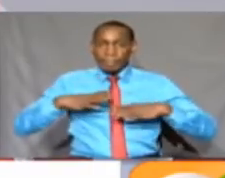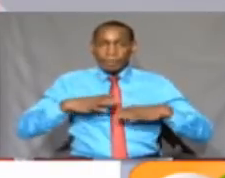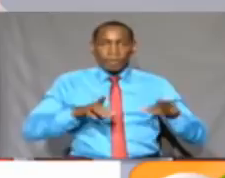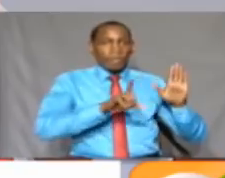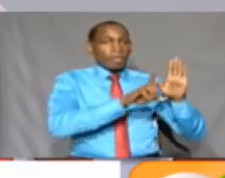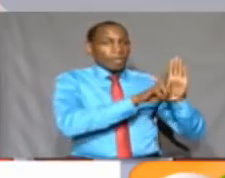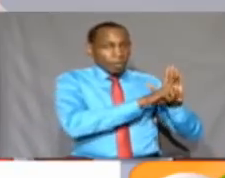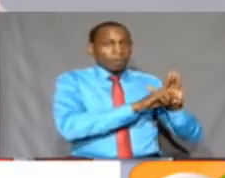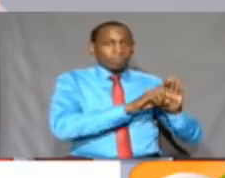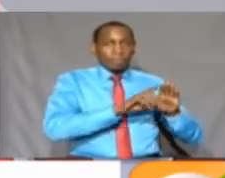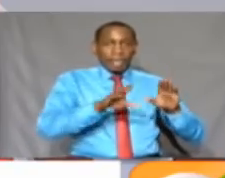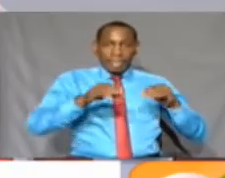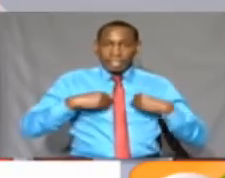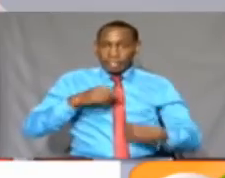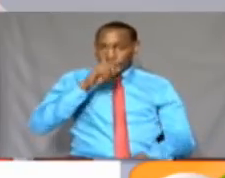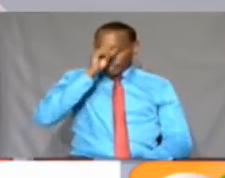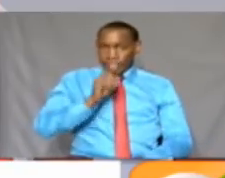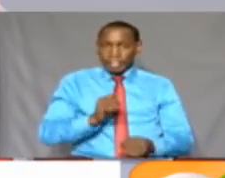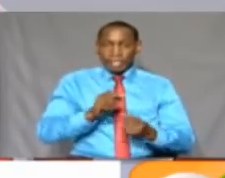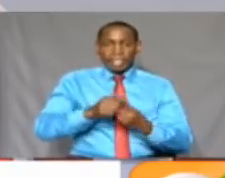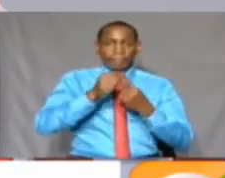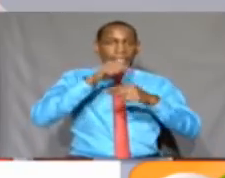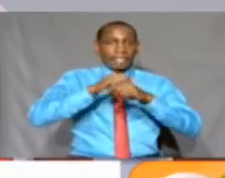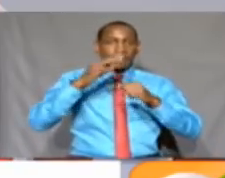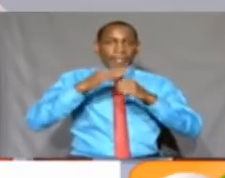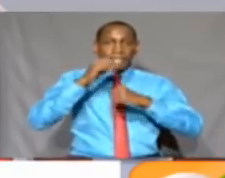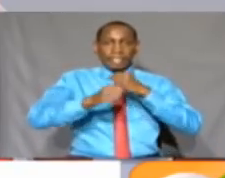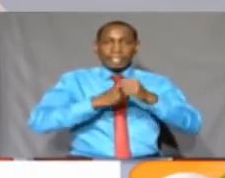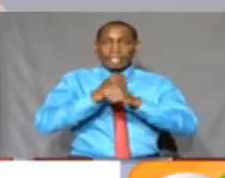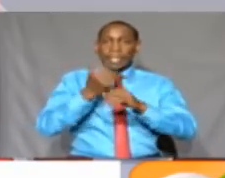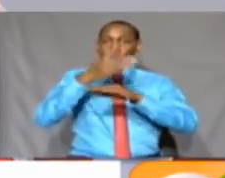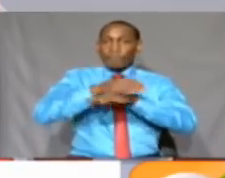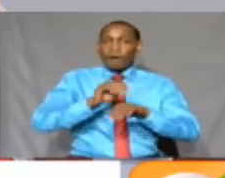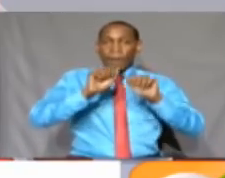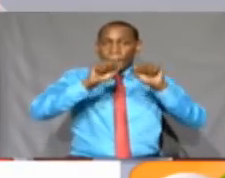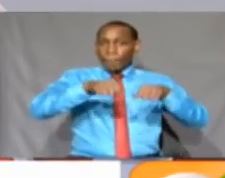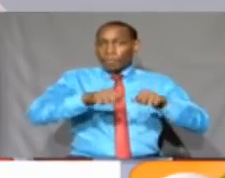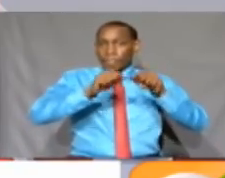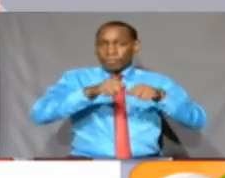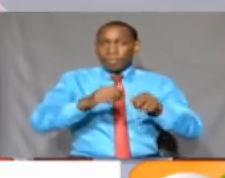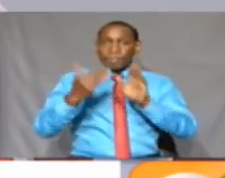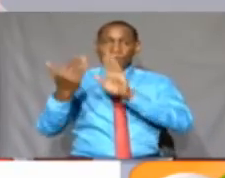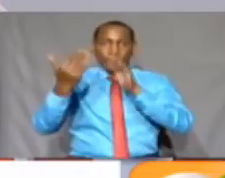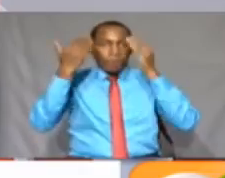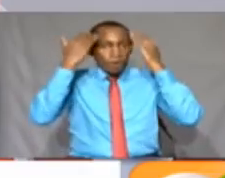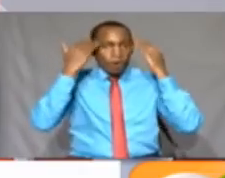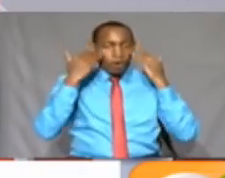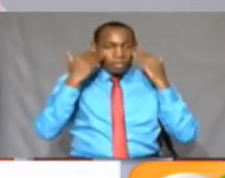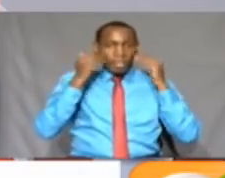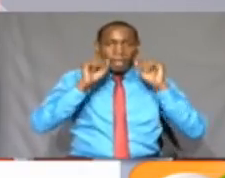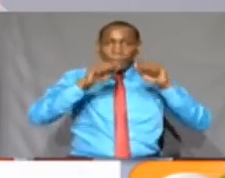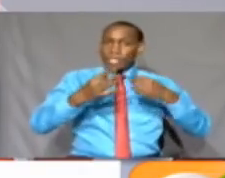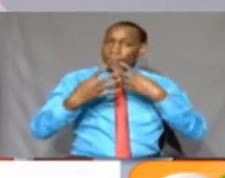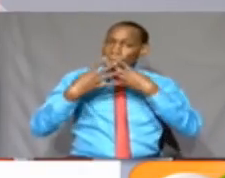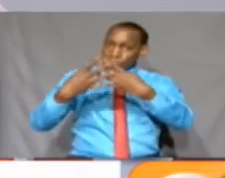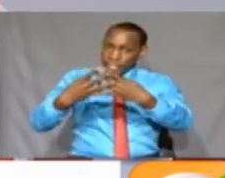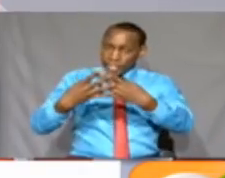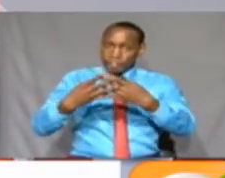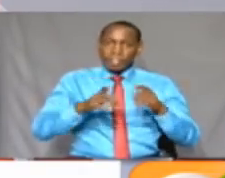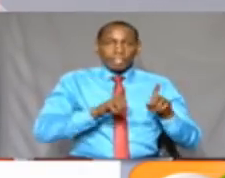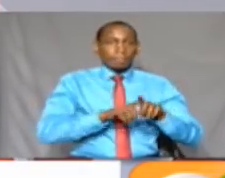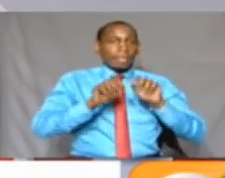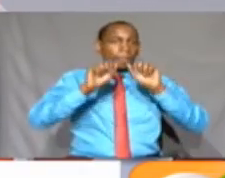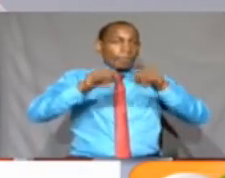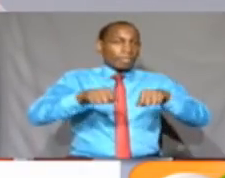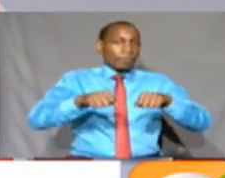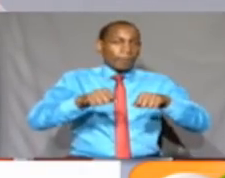it seriously, especially when you are above 8 years old. Yeah. And you can actually be taken to court, you can be jailed, and you can be